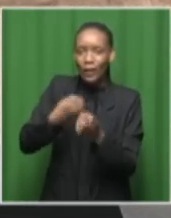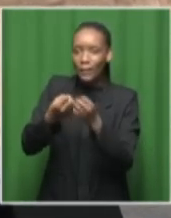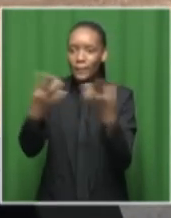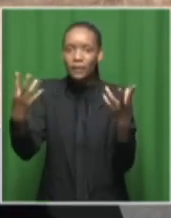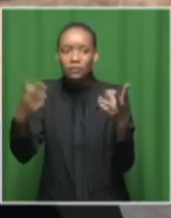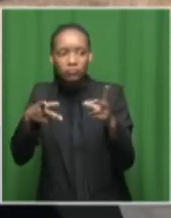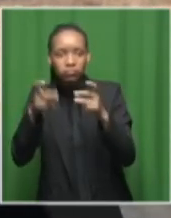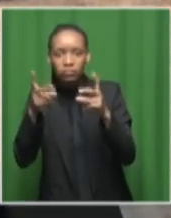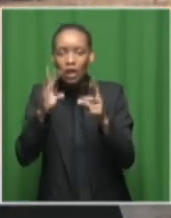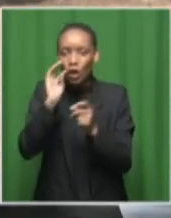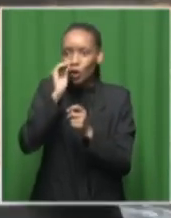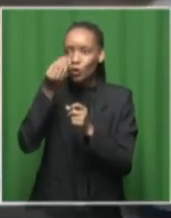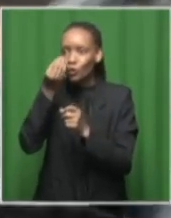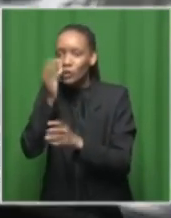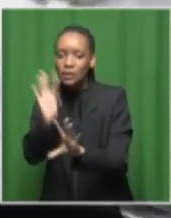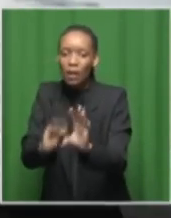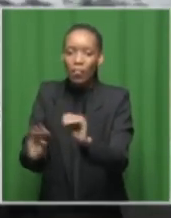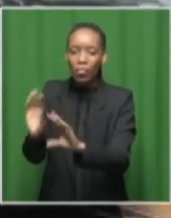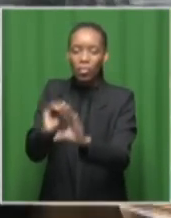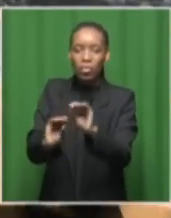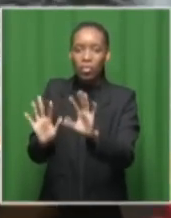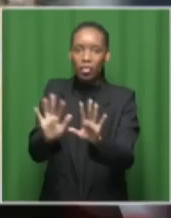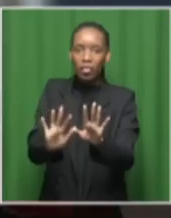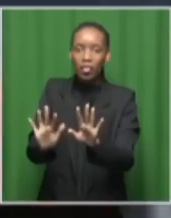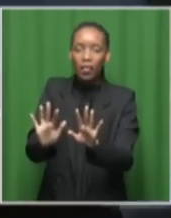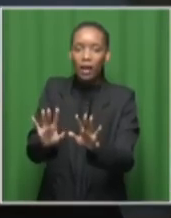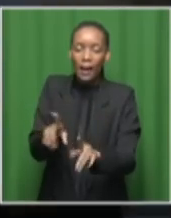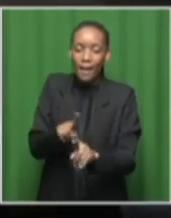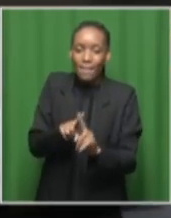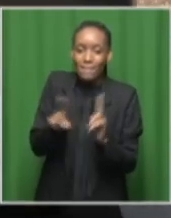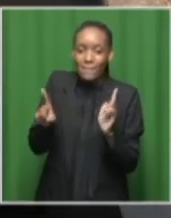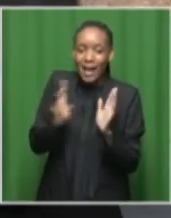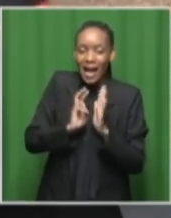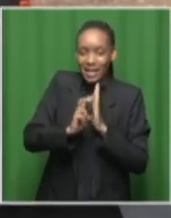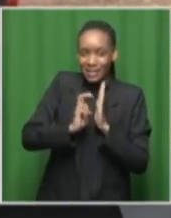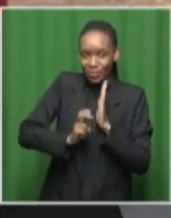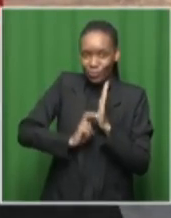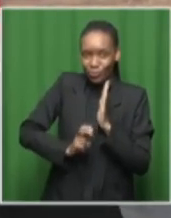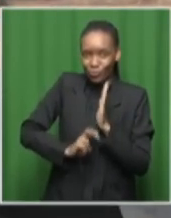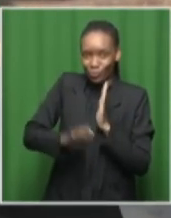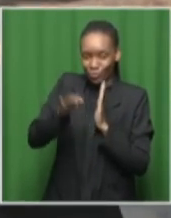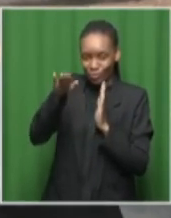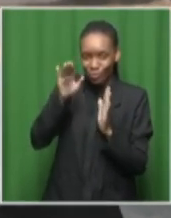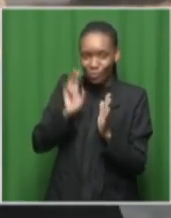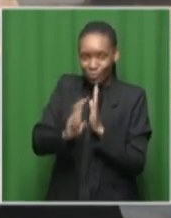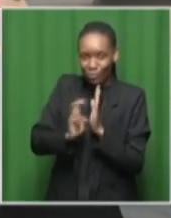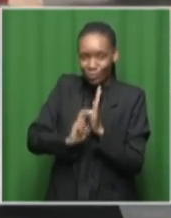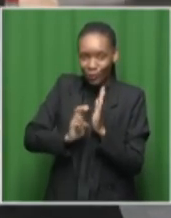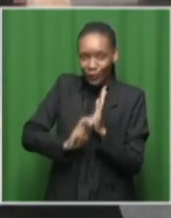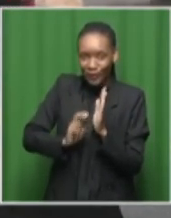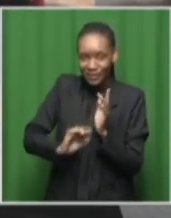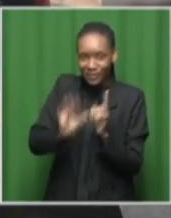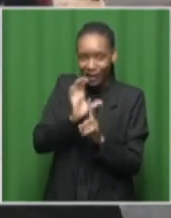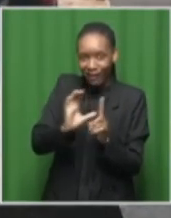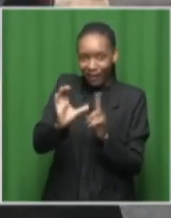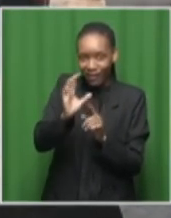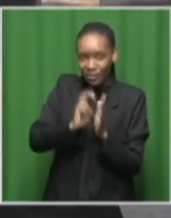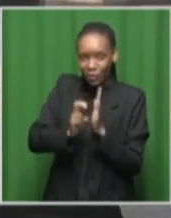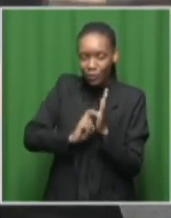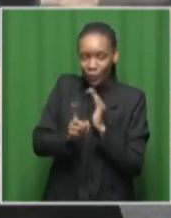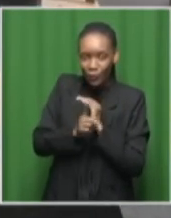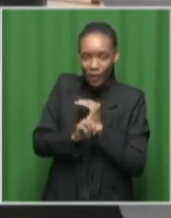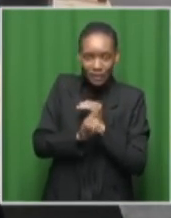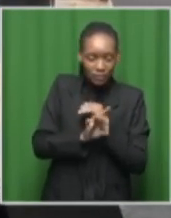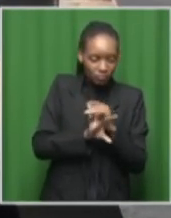media, but in terms of protocols, what we are told is that there has to be a delegation that is going to